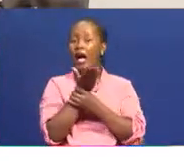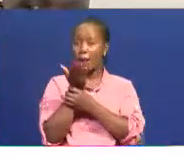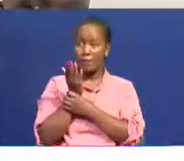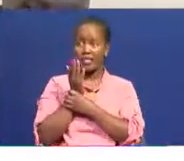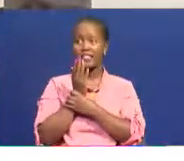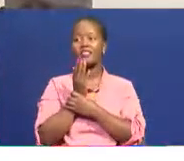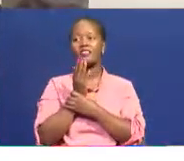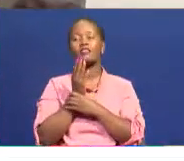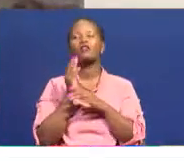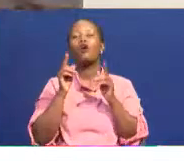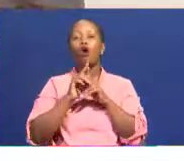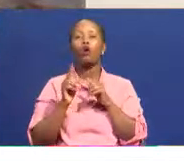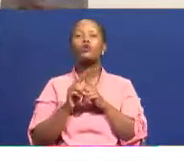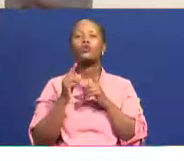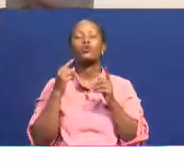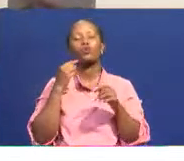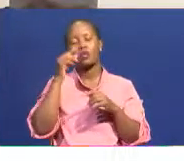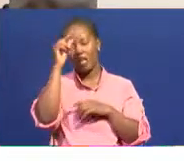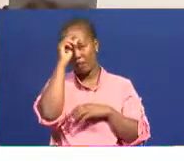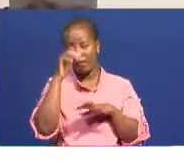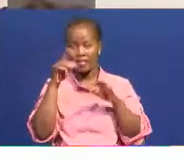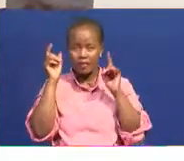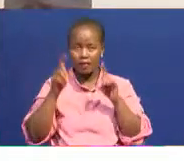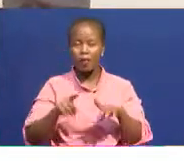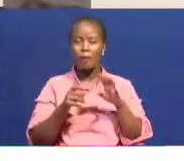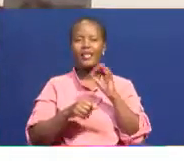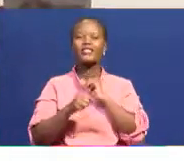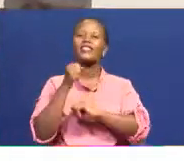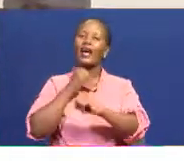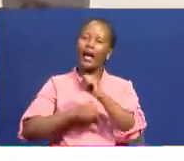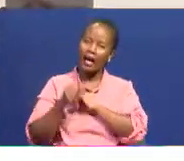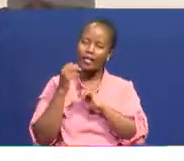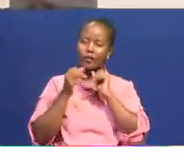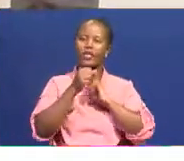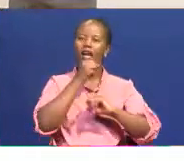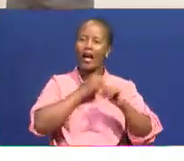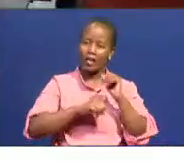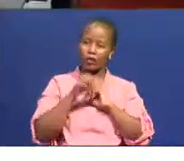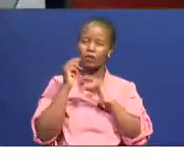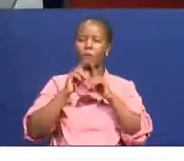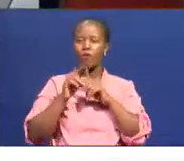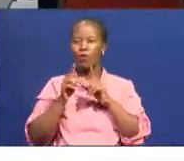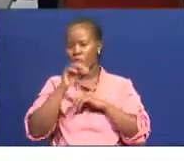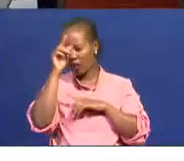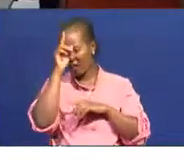the next generation. So the government must do something. The government has been promising.